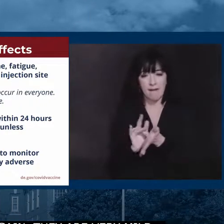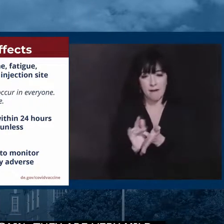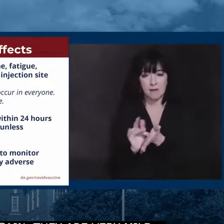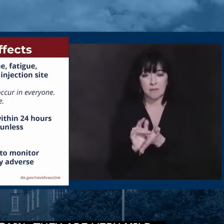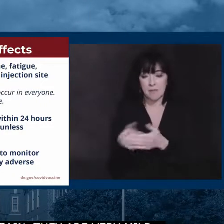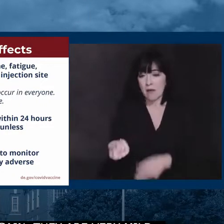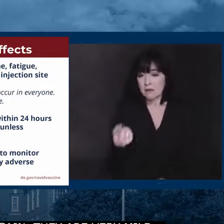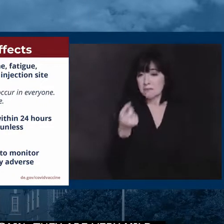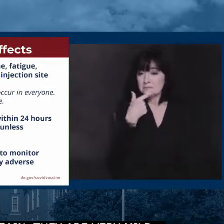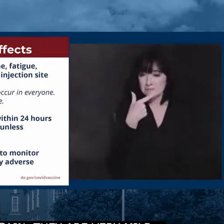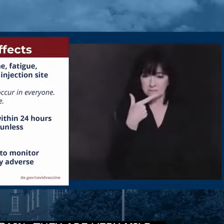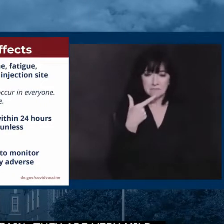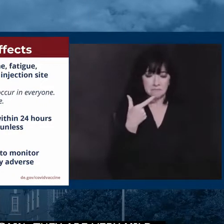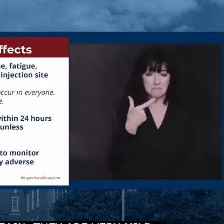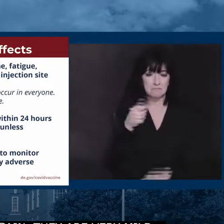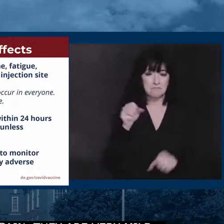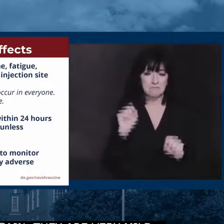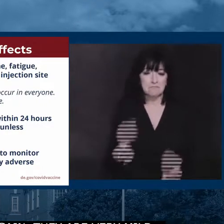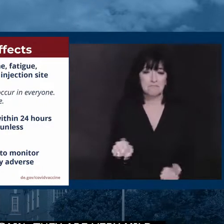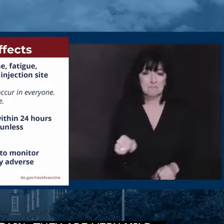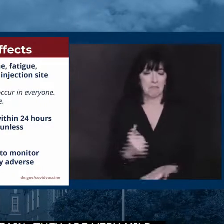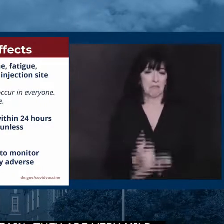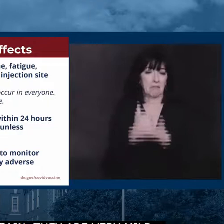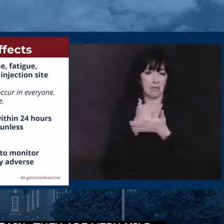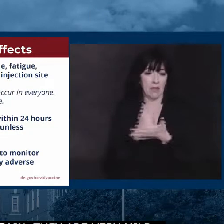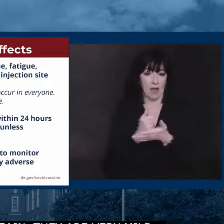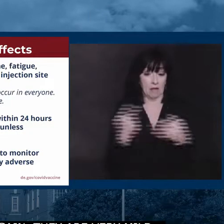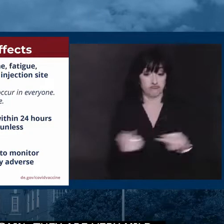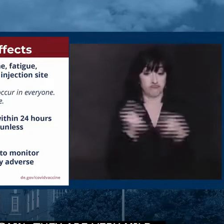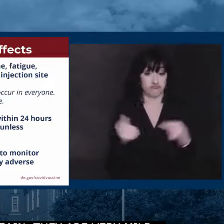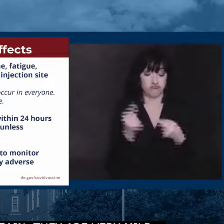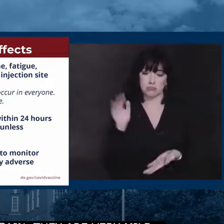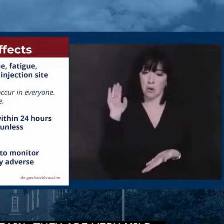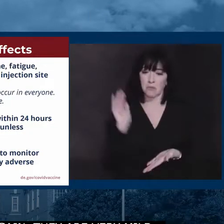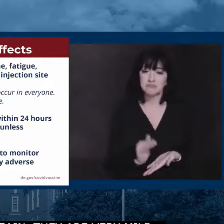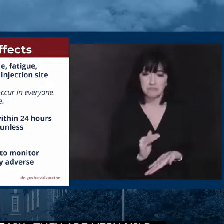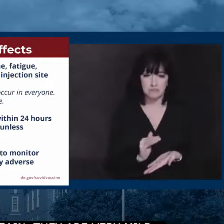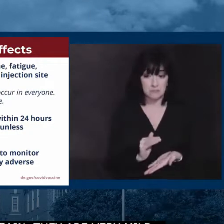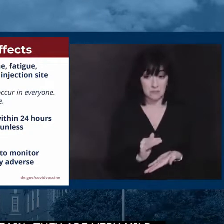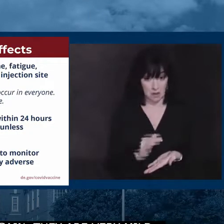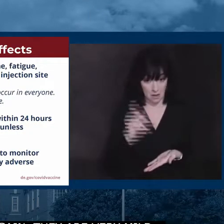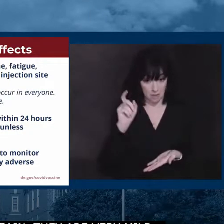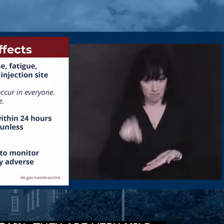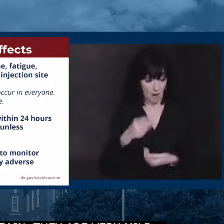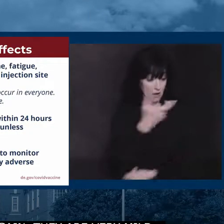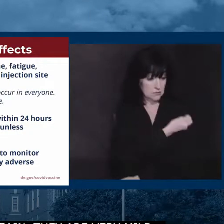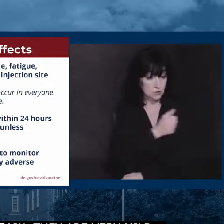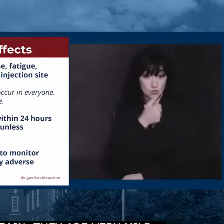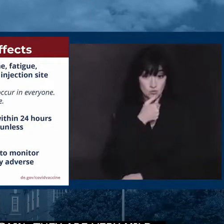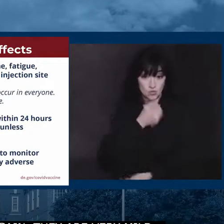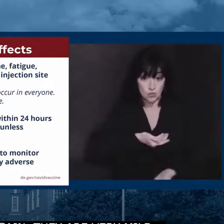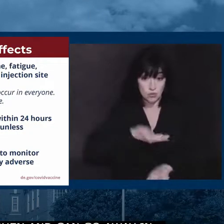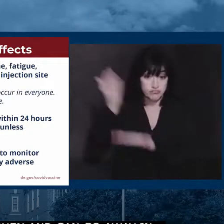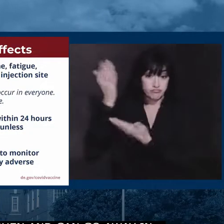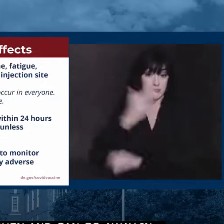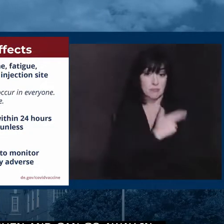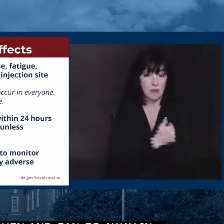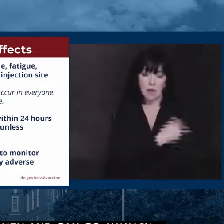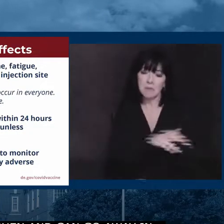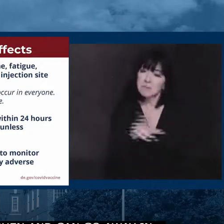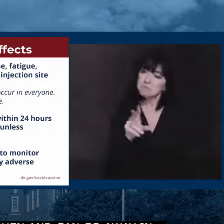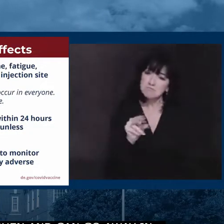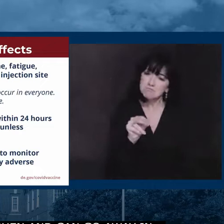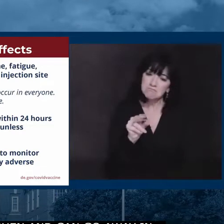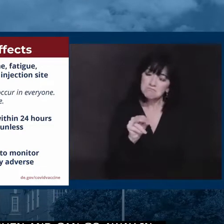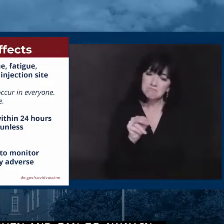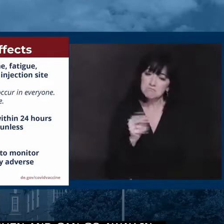the most part, don't require medical care. But this is something that the FDA, the CDC, and